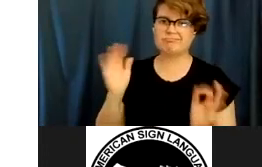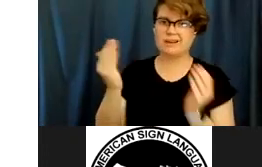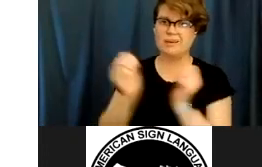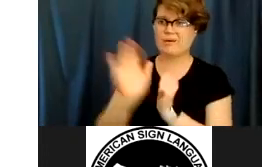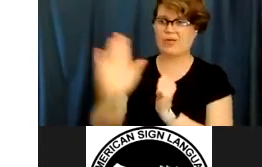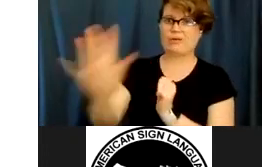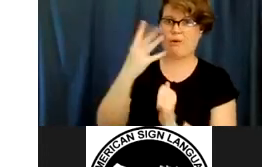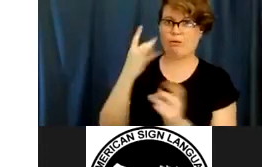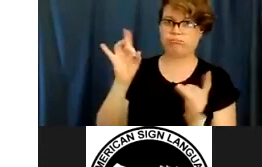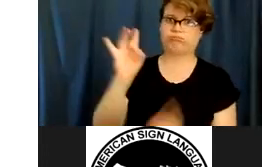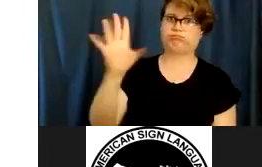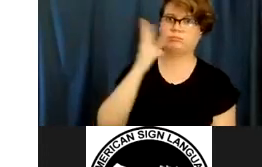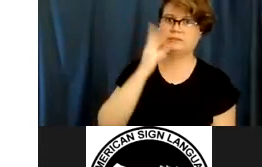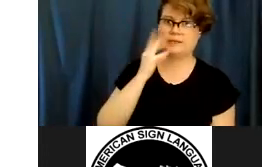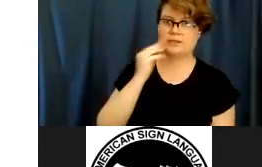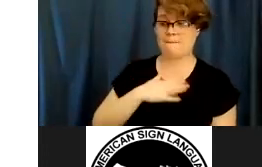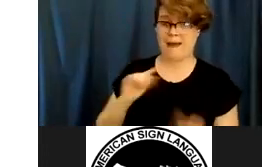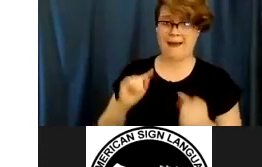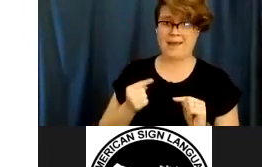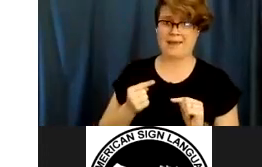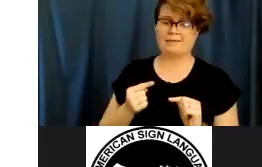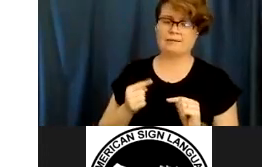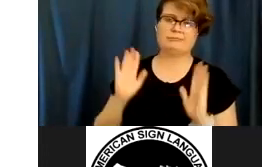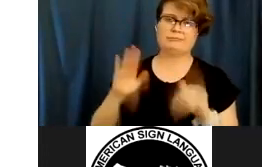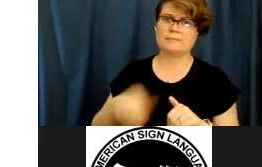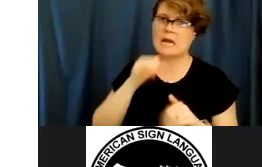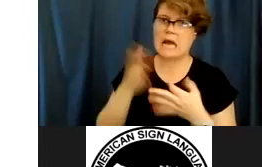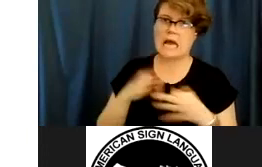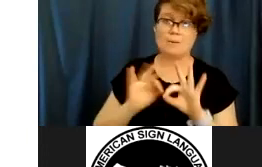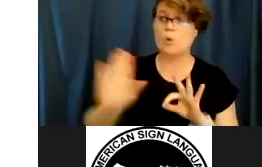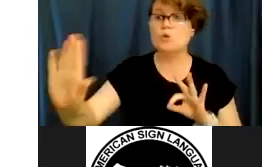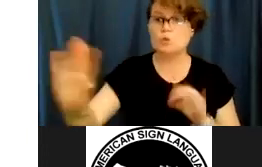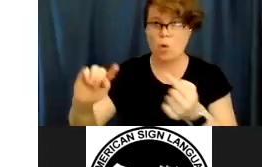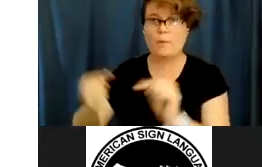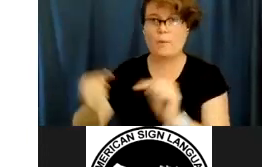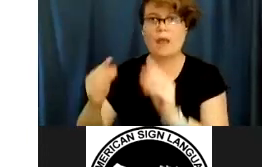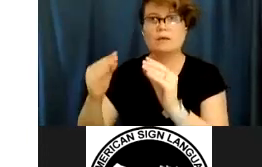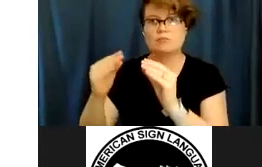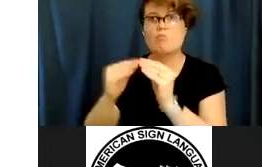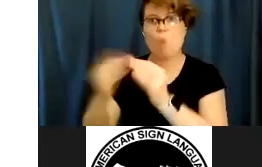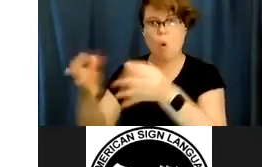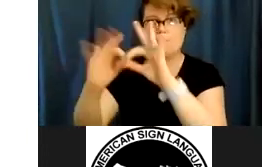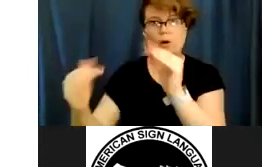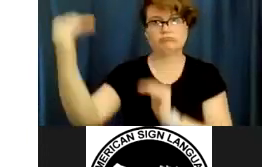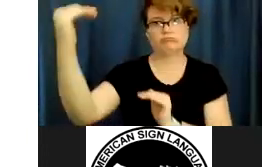So my pain doesn't matter as much as yours does. And